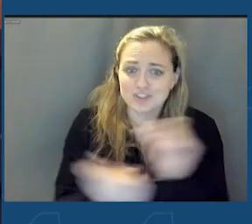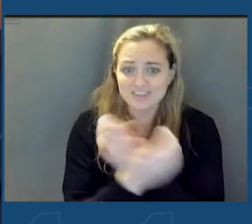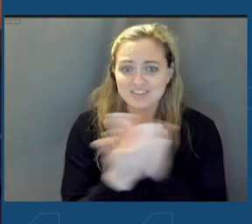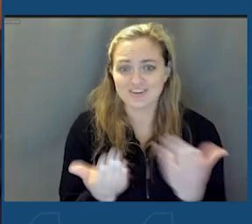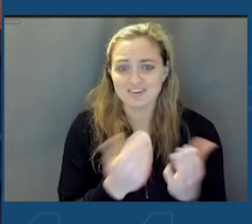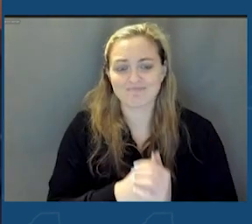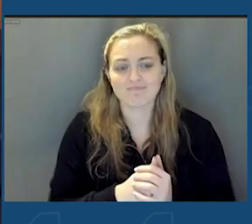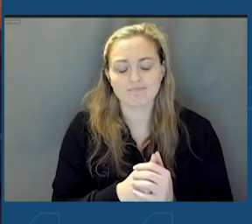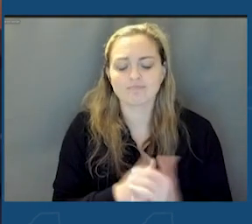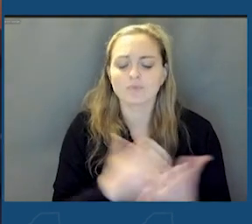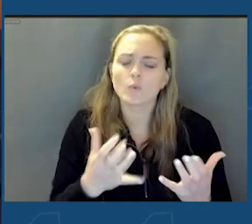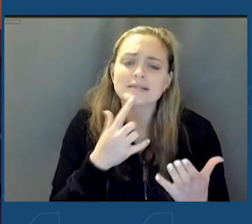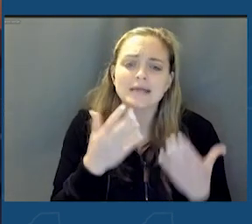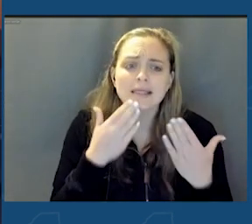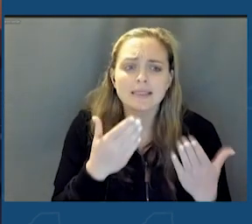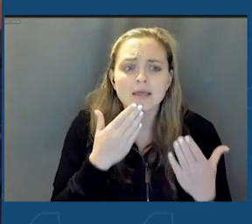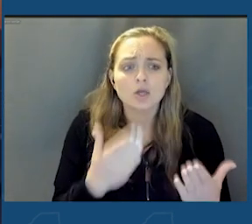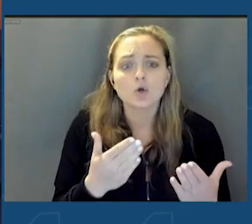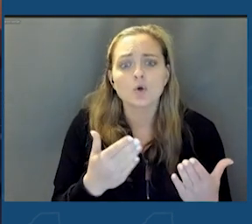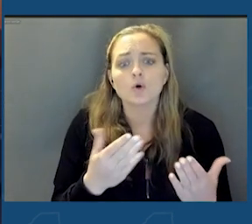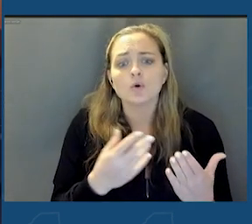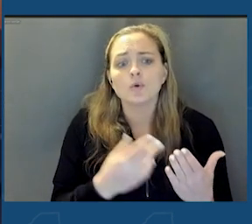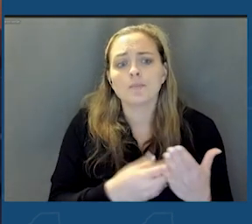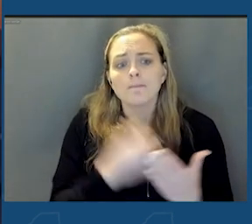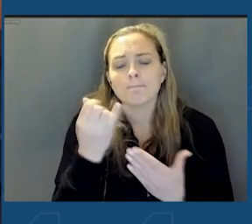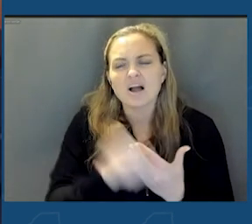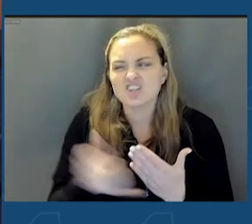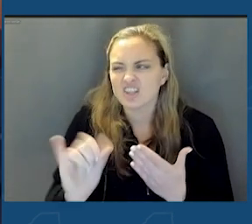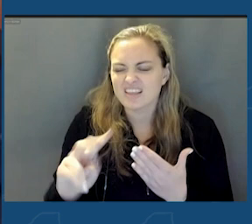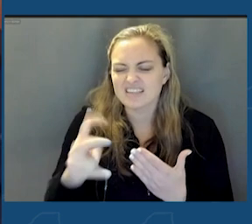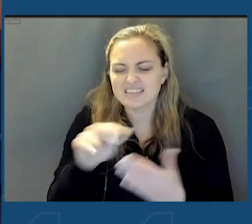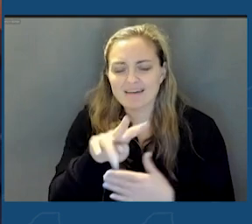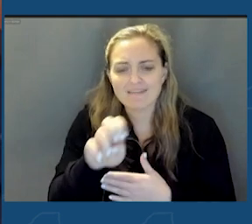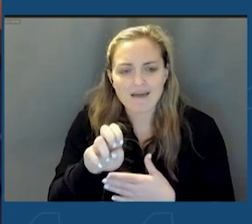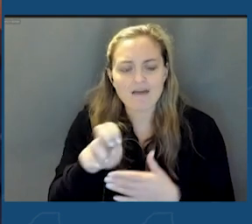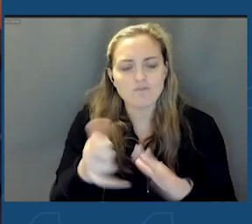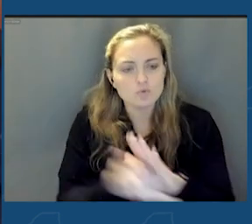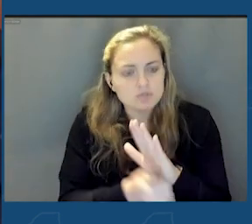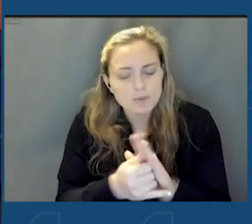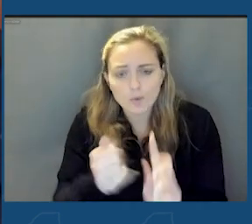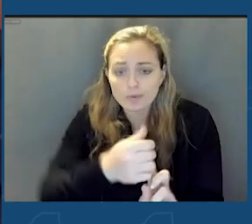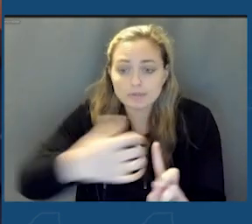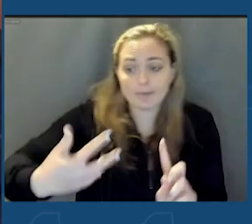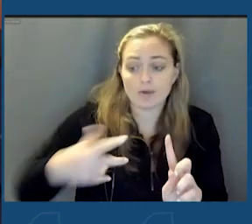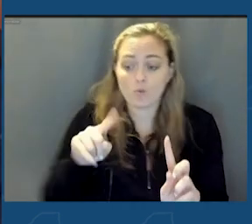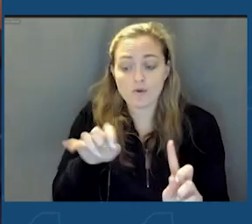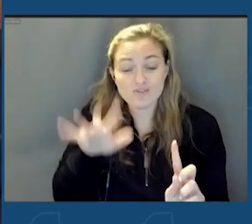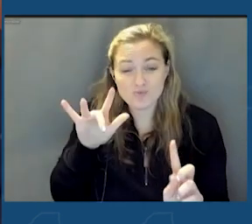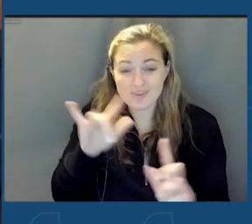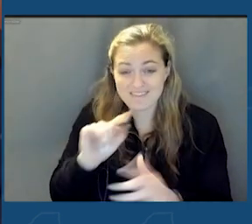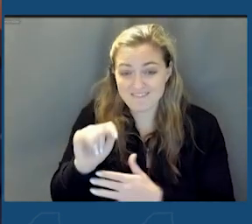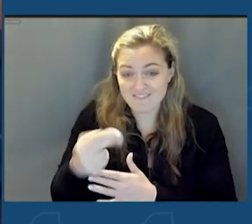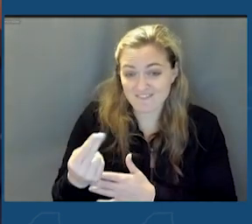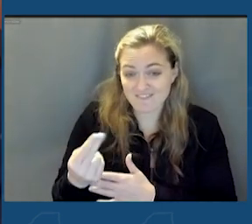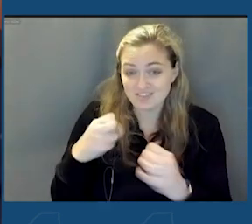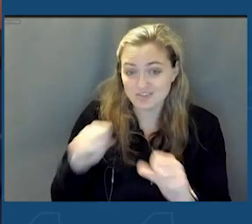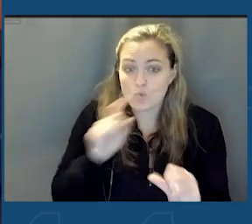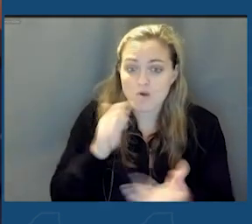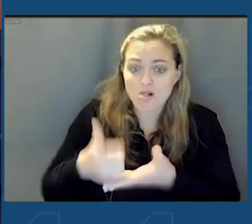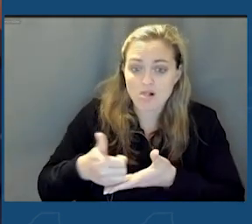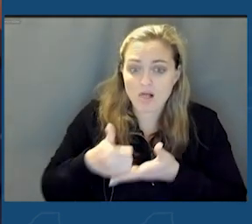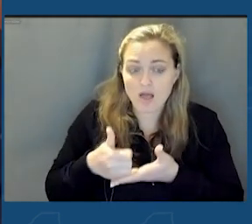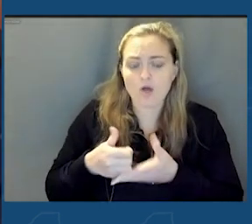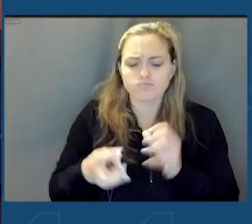I want to say thank you because projects like the 2nd Avenue Subway slated to expand to 125th Street. This funding would help to preserve